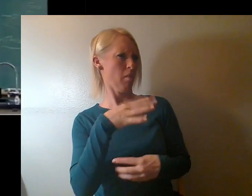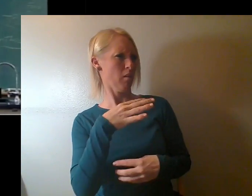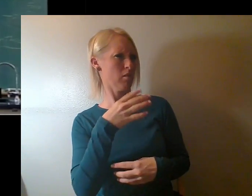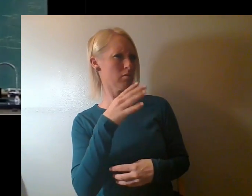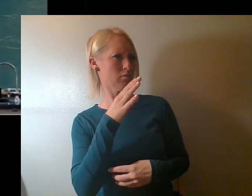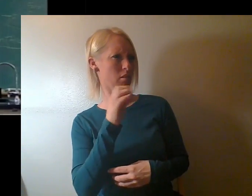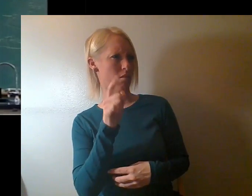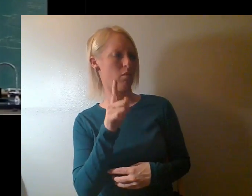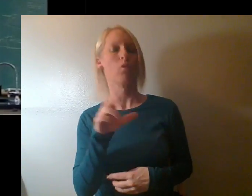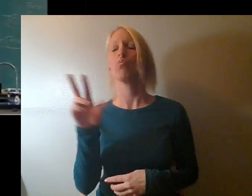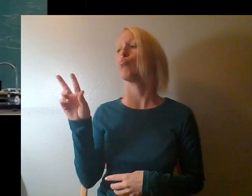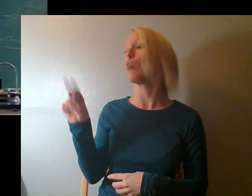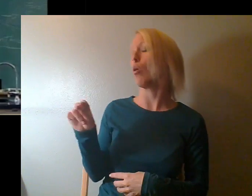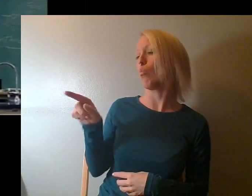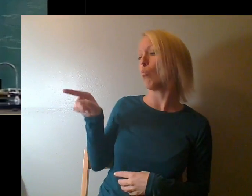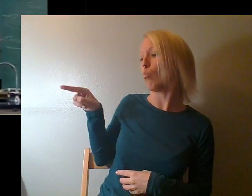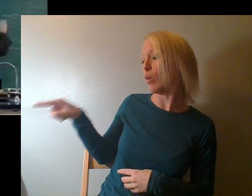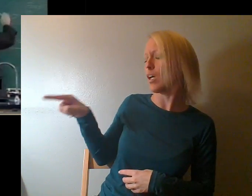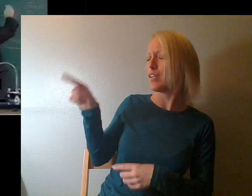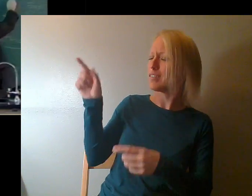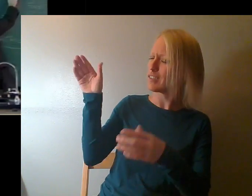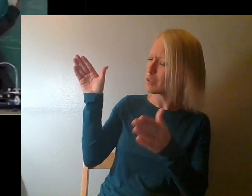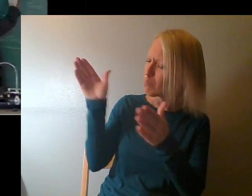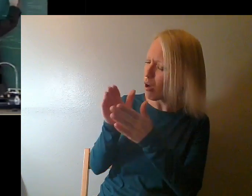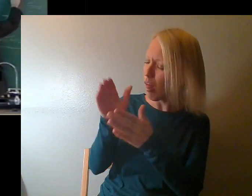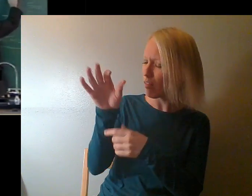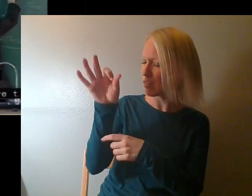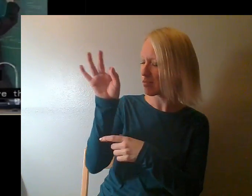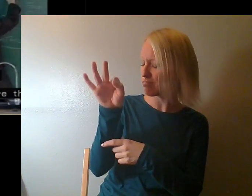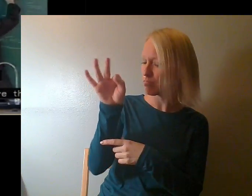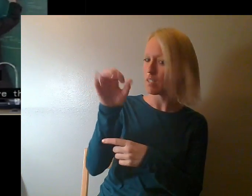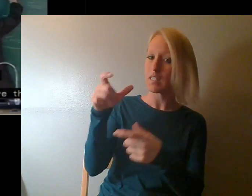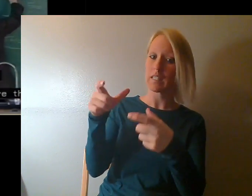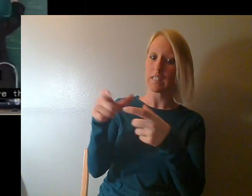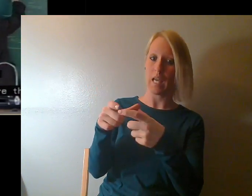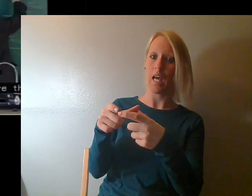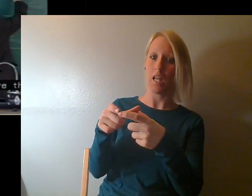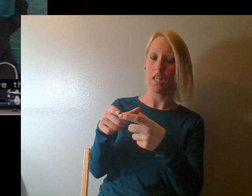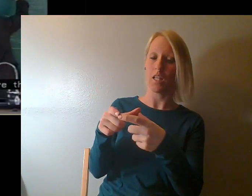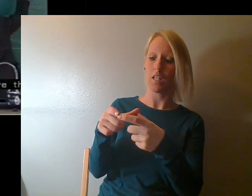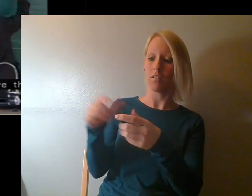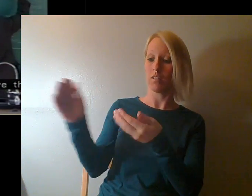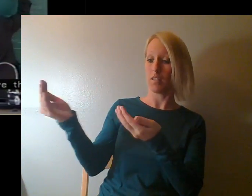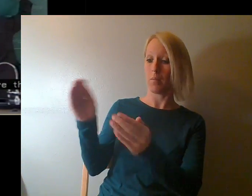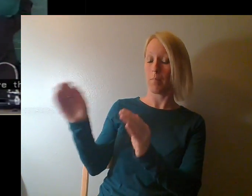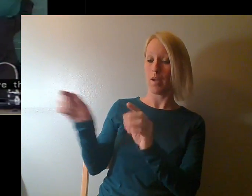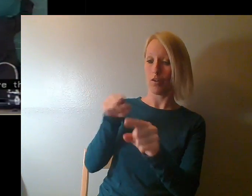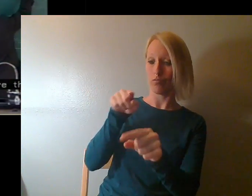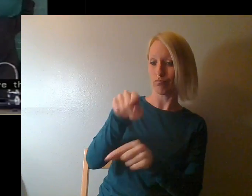cell. Okay, so if we compare these, okay, these are the smallest